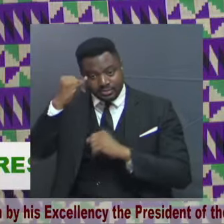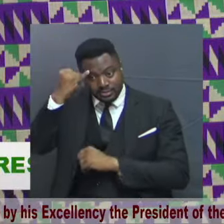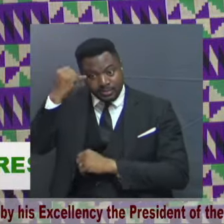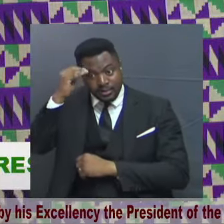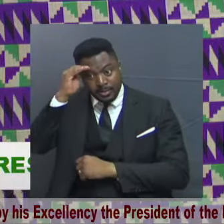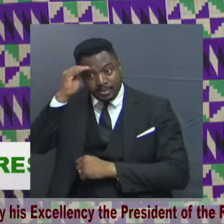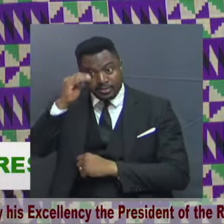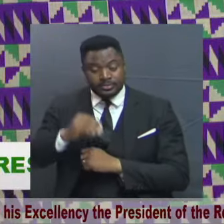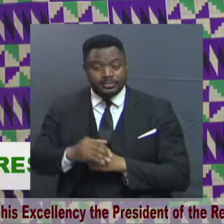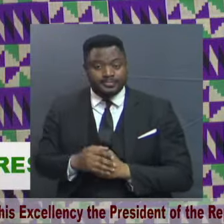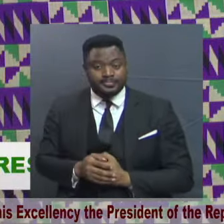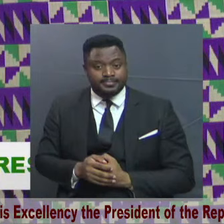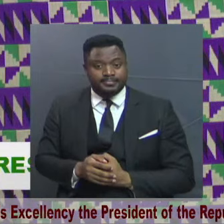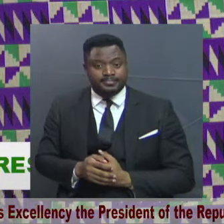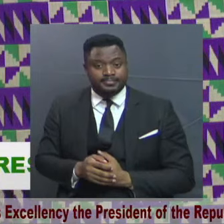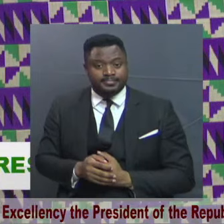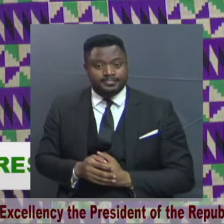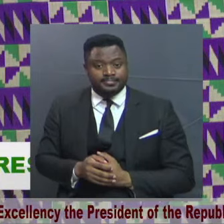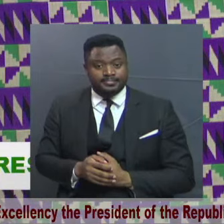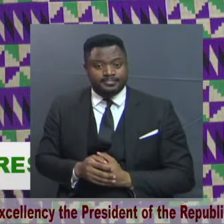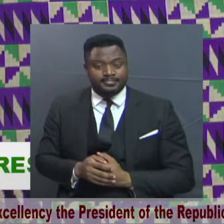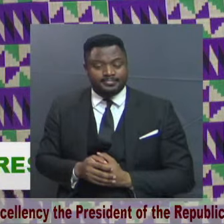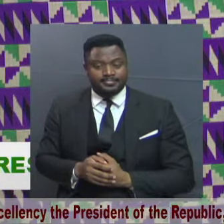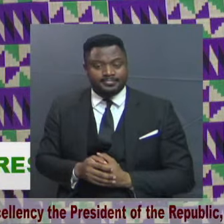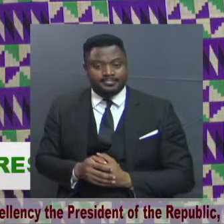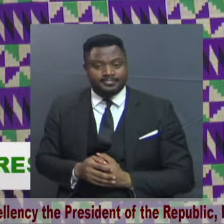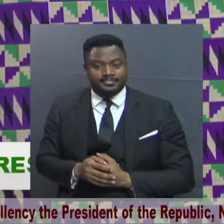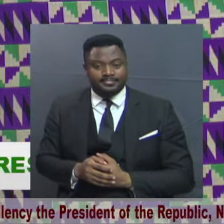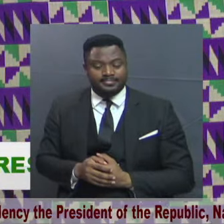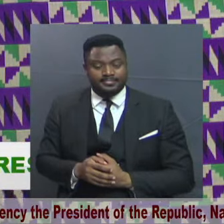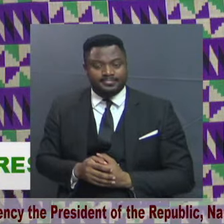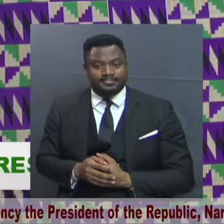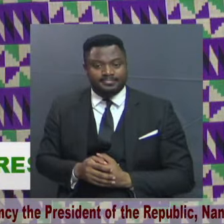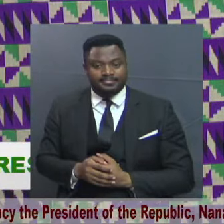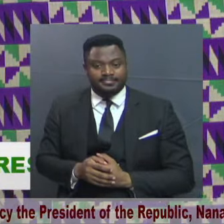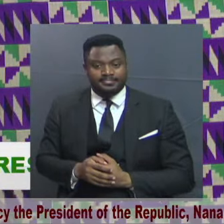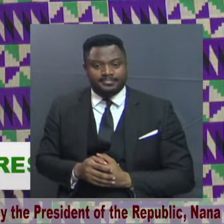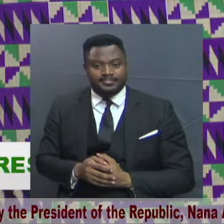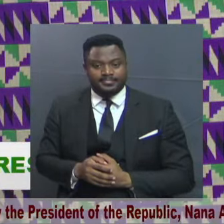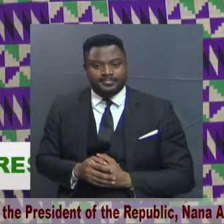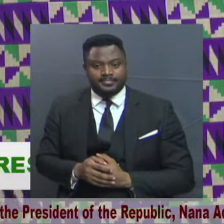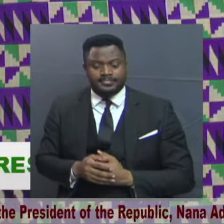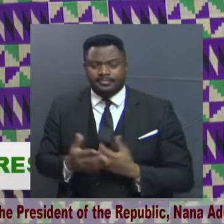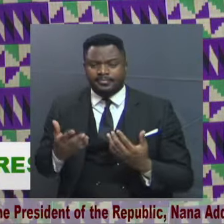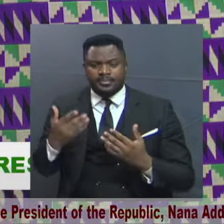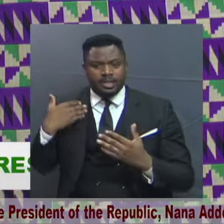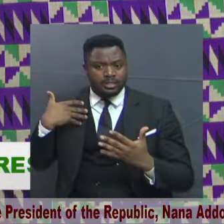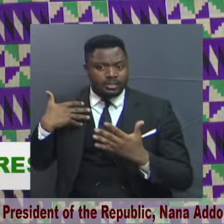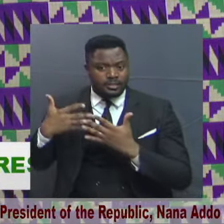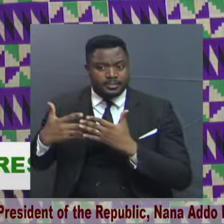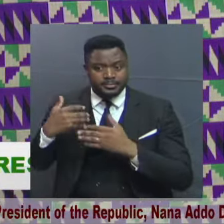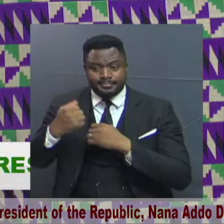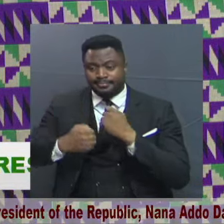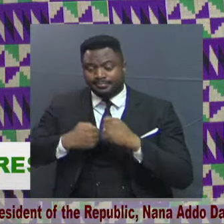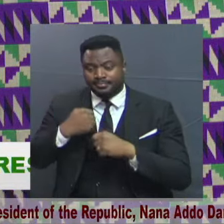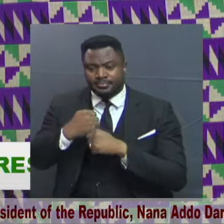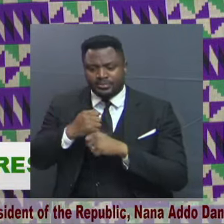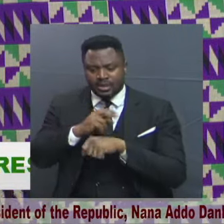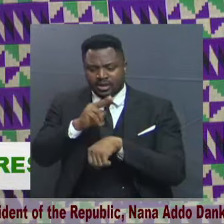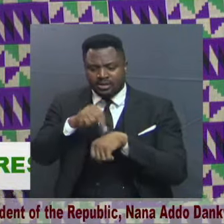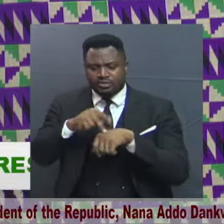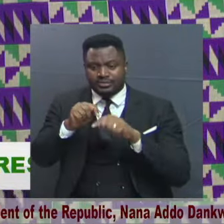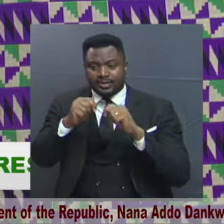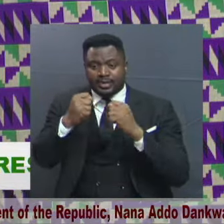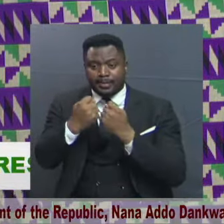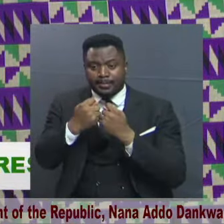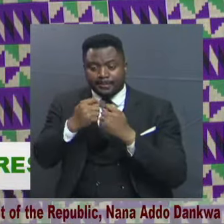at Mills FiFi to me throughout the years the national team the